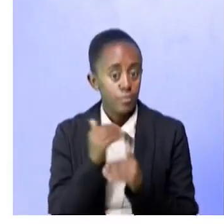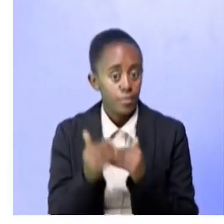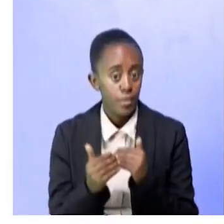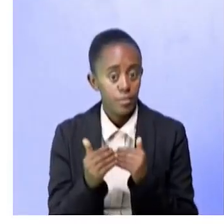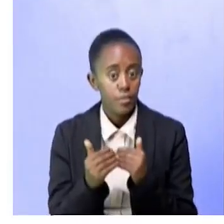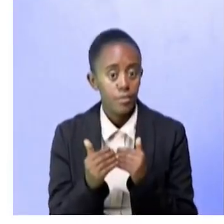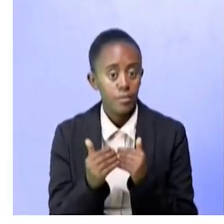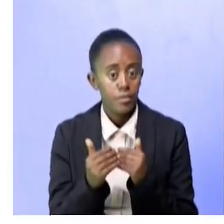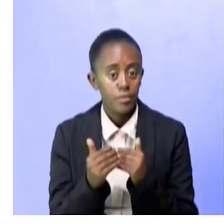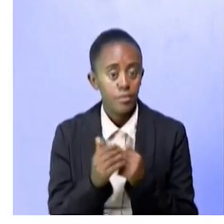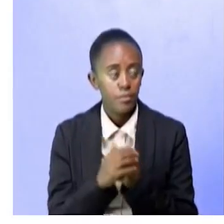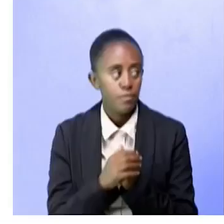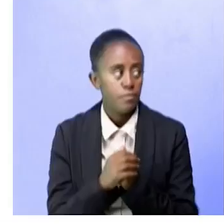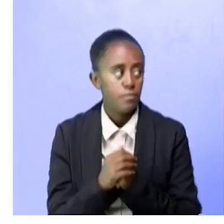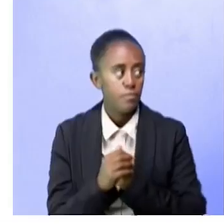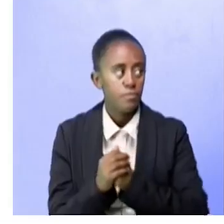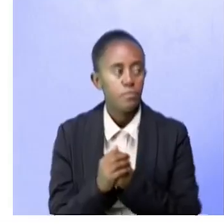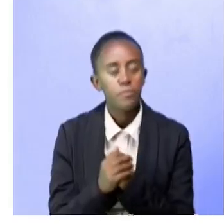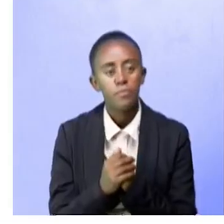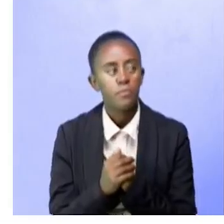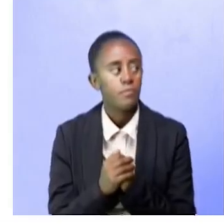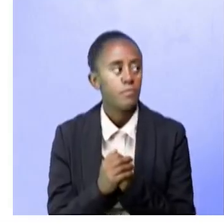is you can alter